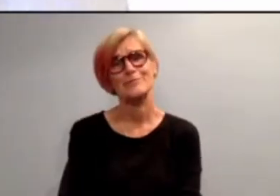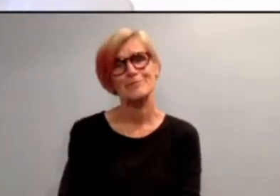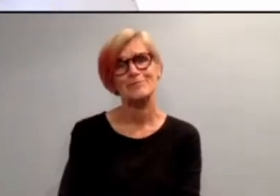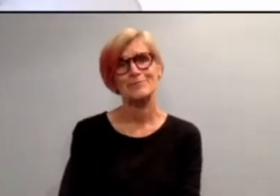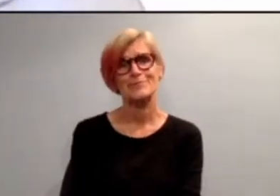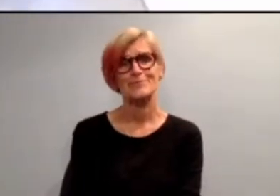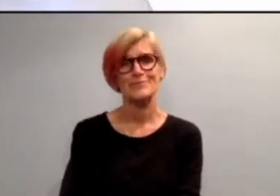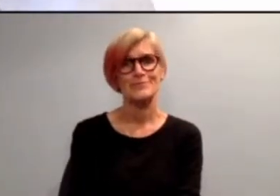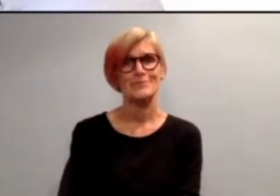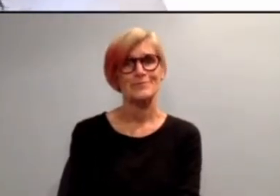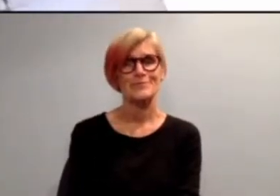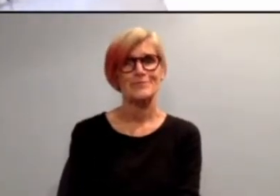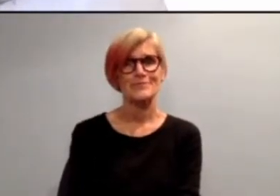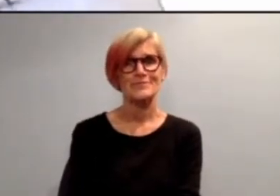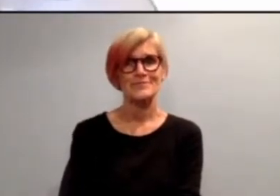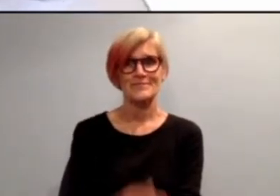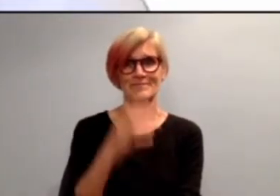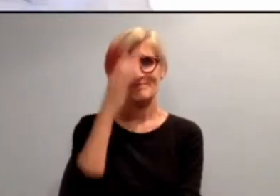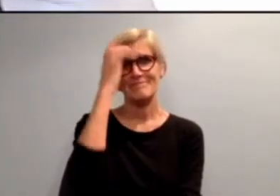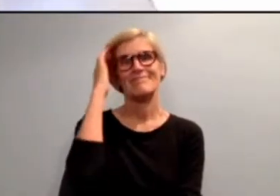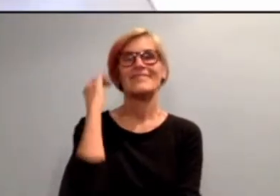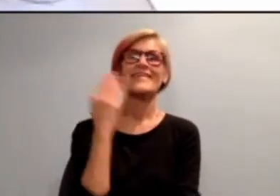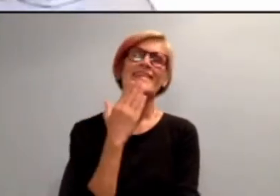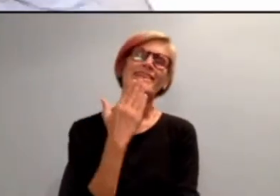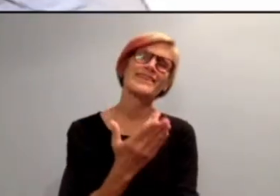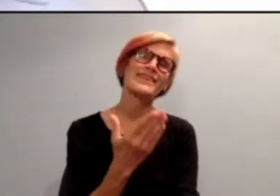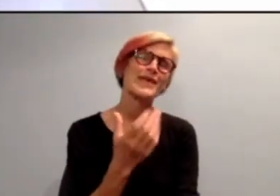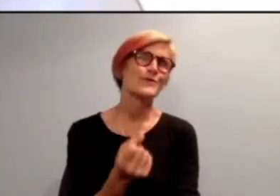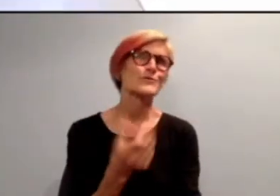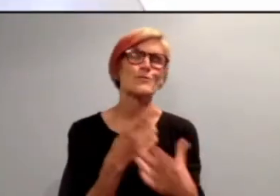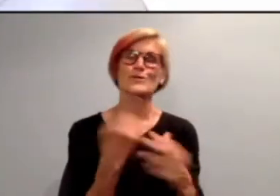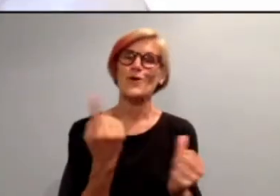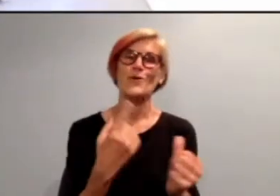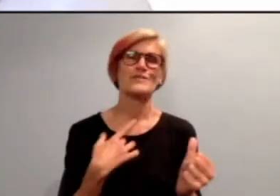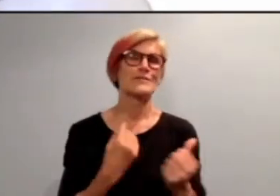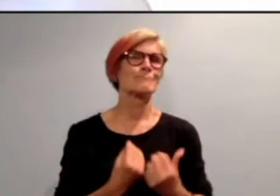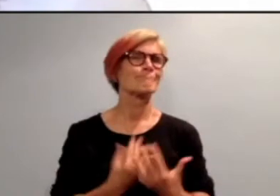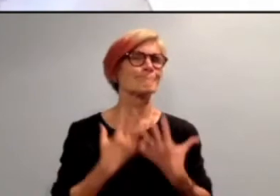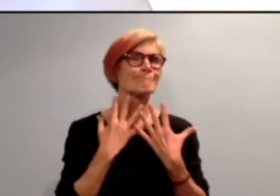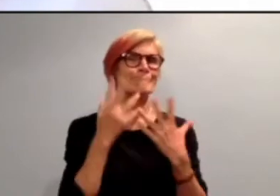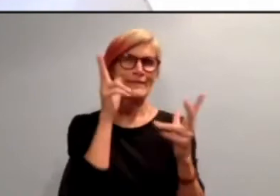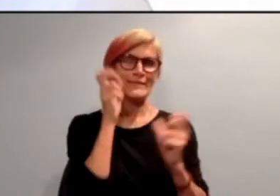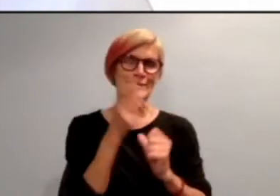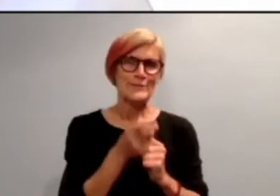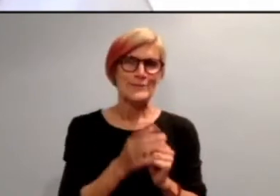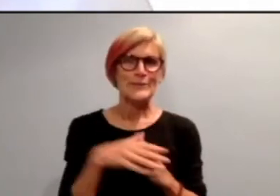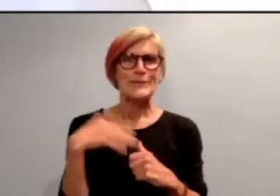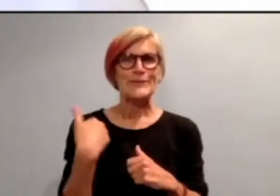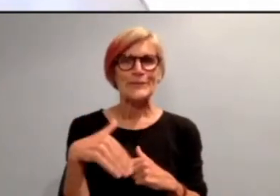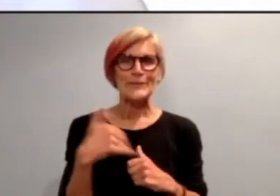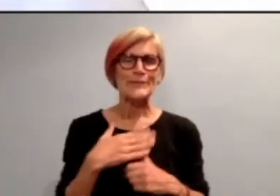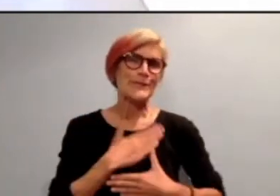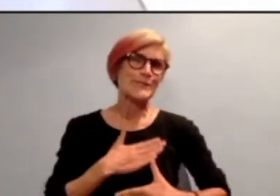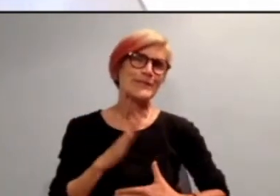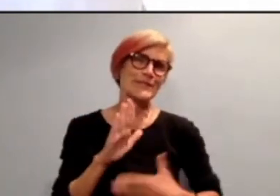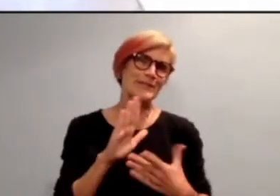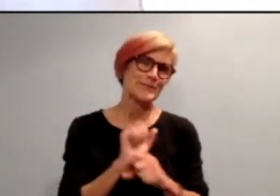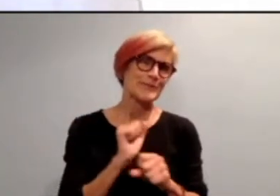Thank you so much, Controller Yi. Always so inspirational to hear from you. Appreciate you so very